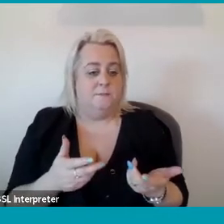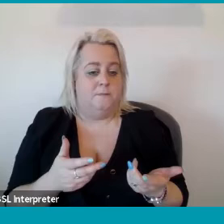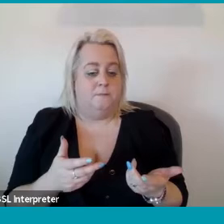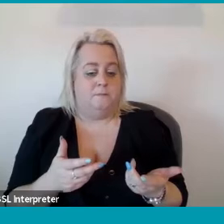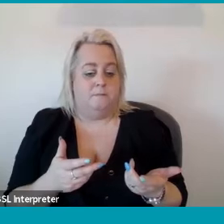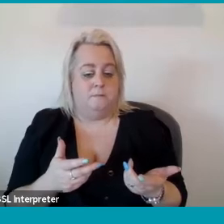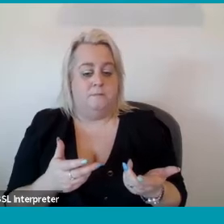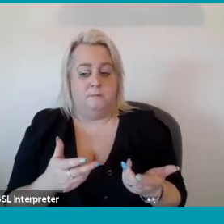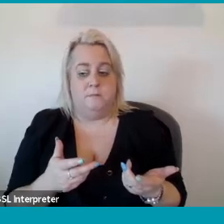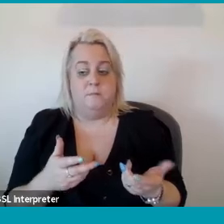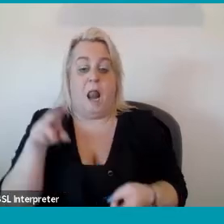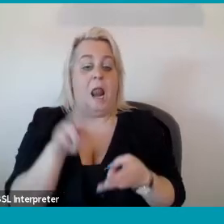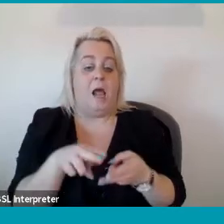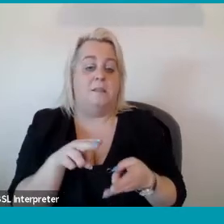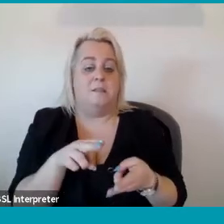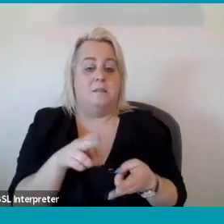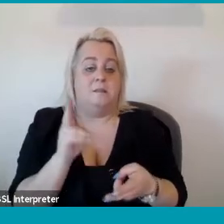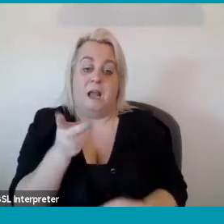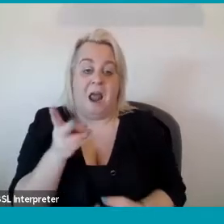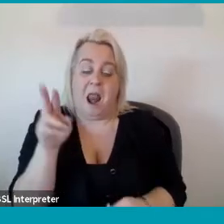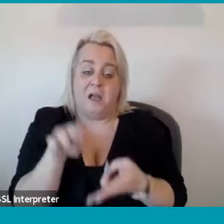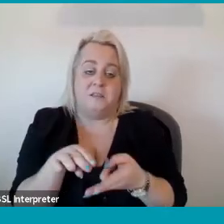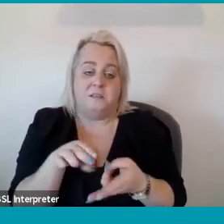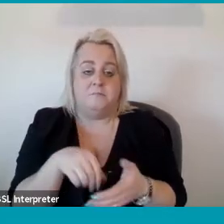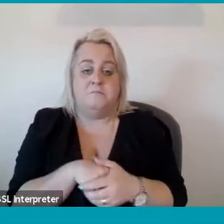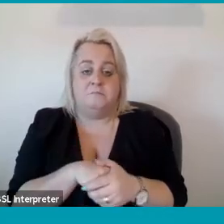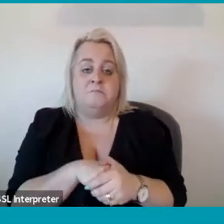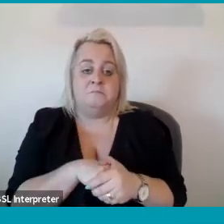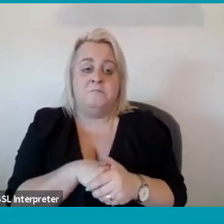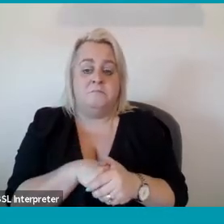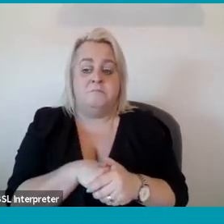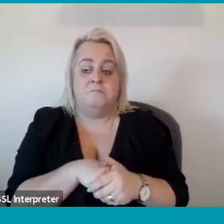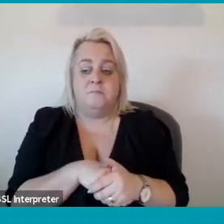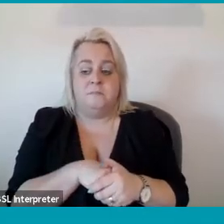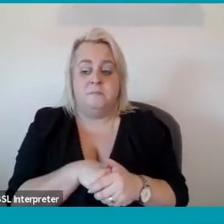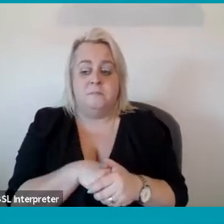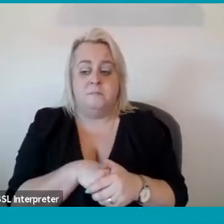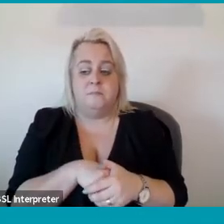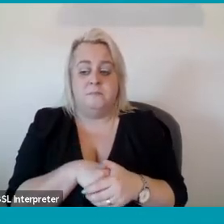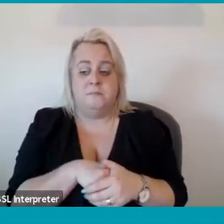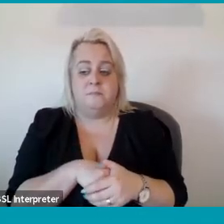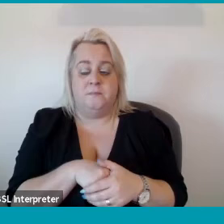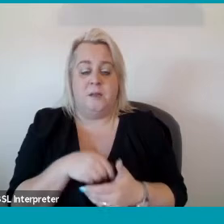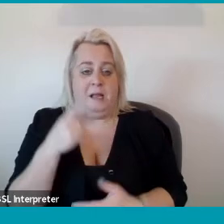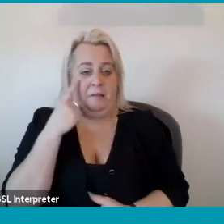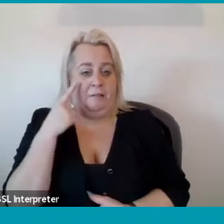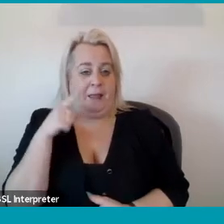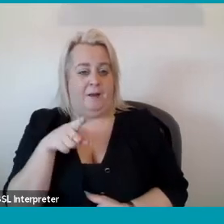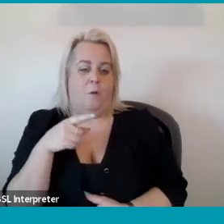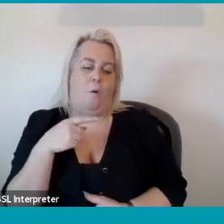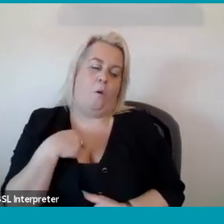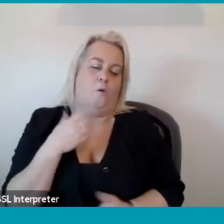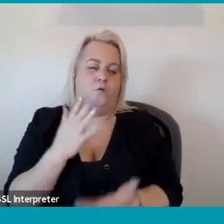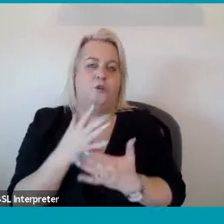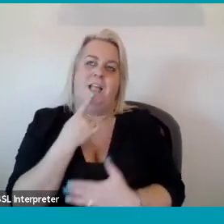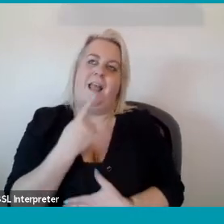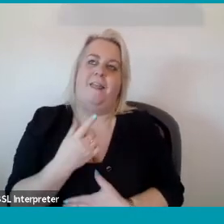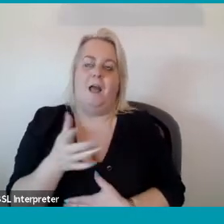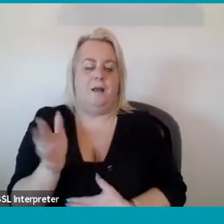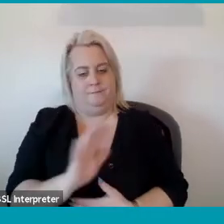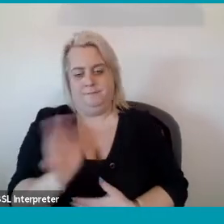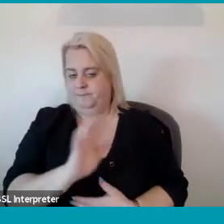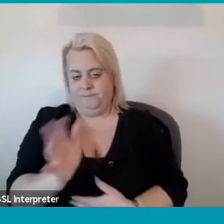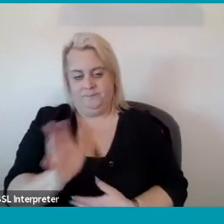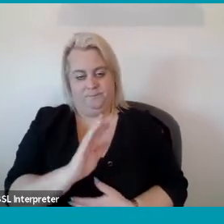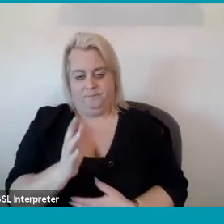It is actually fewer, yeah. And again, that might sound counterintuitive, but if you think about it, someone